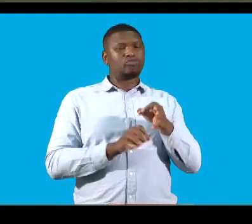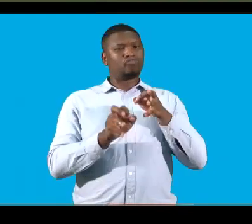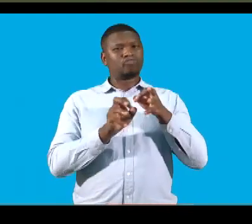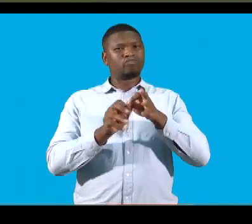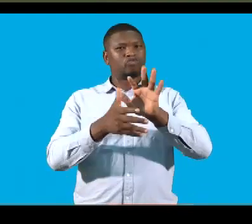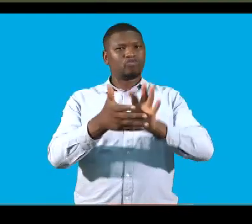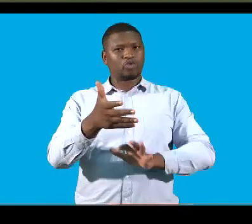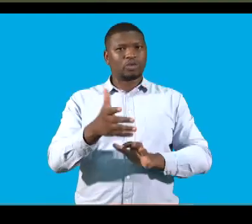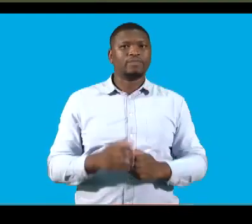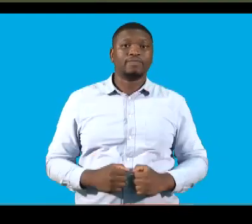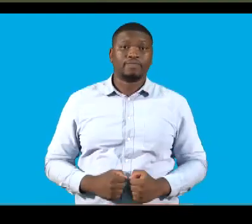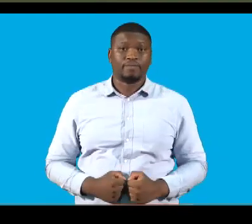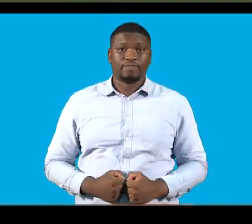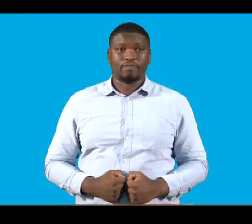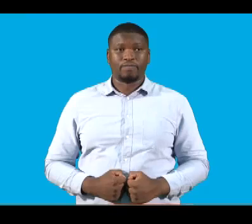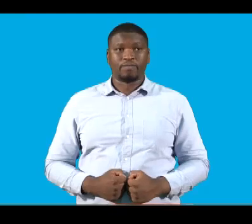narrator telling the story.